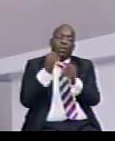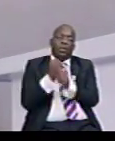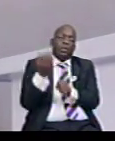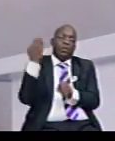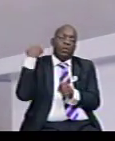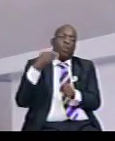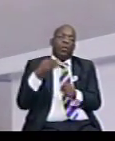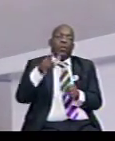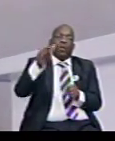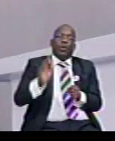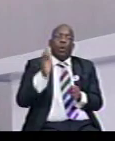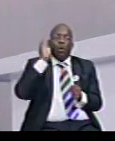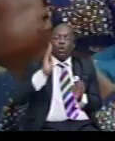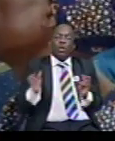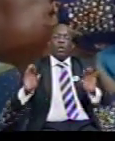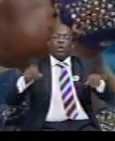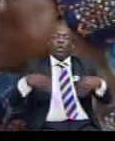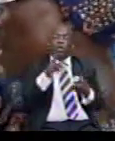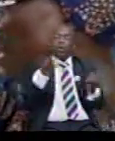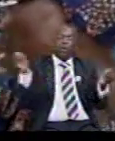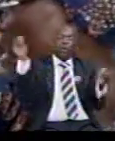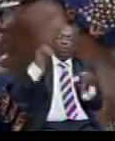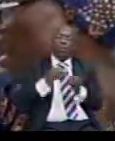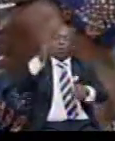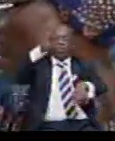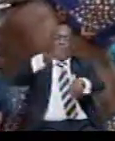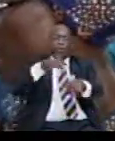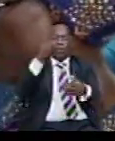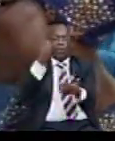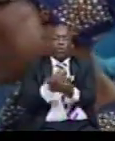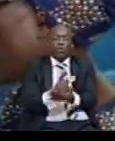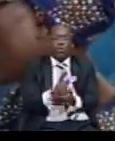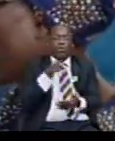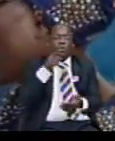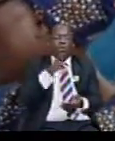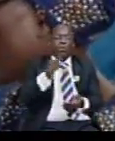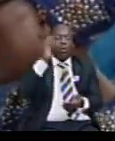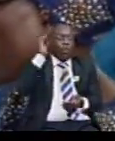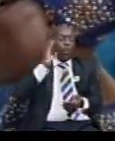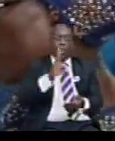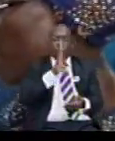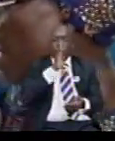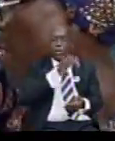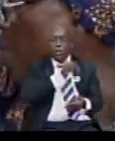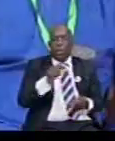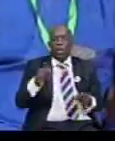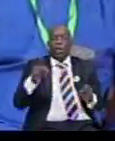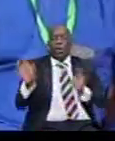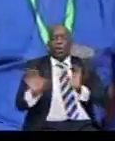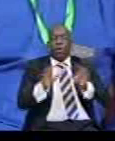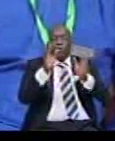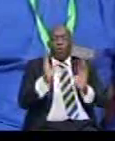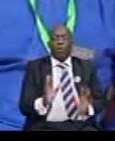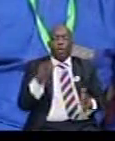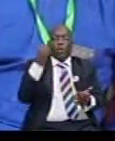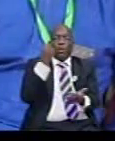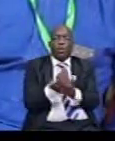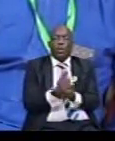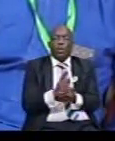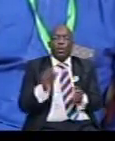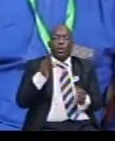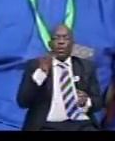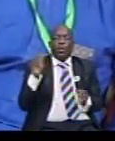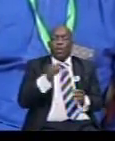the extra time. You will be a performer, a